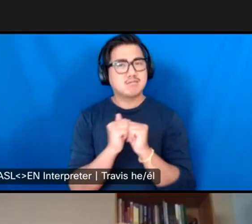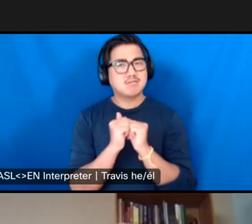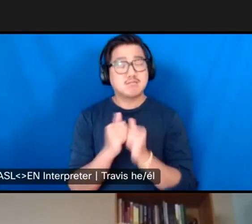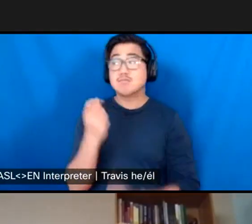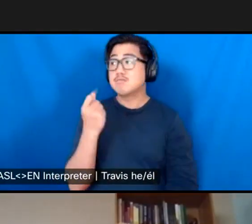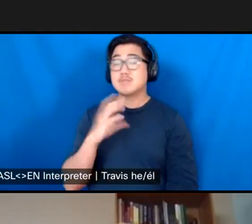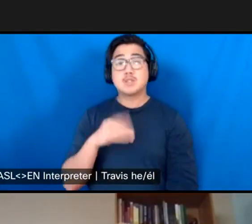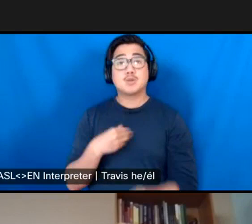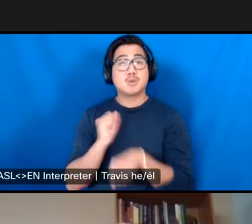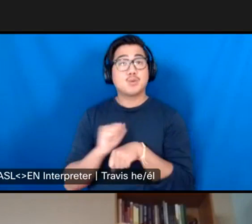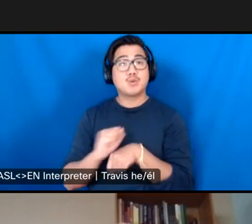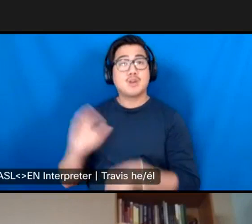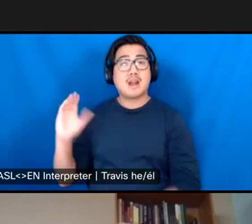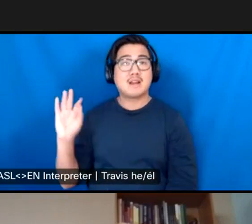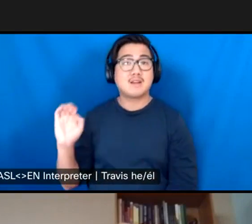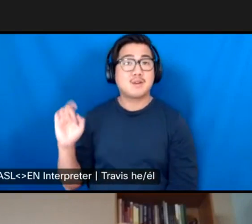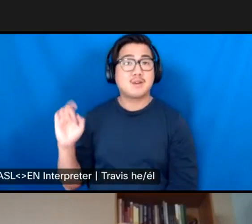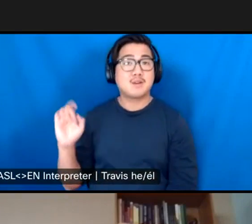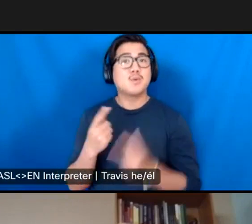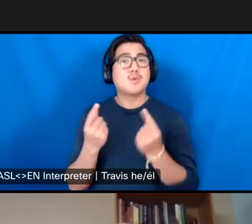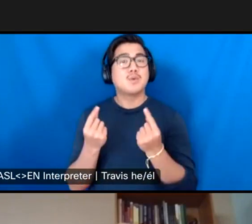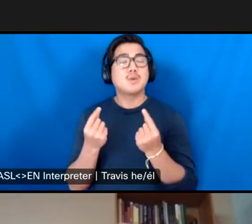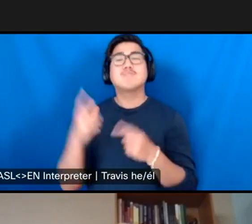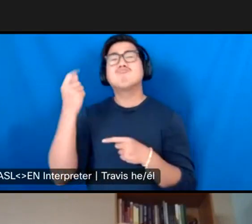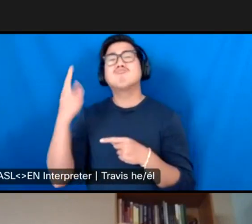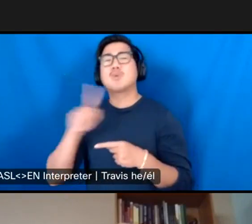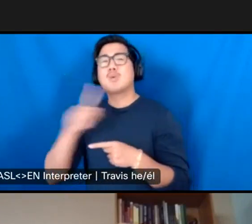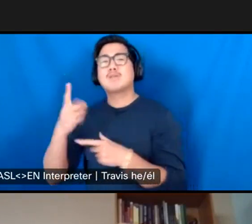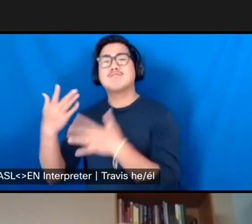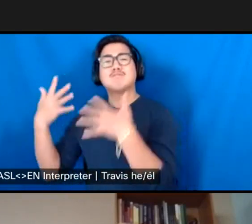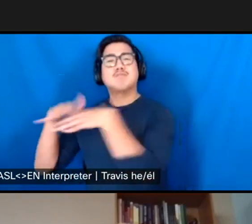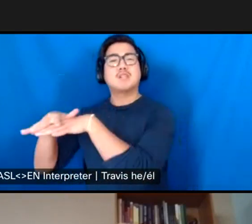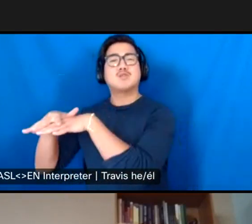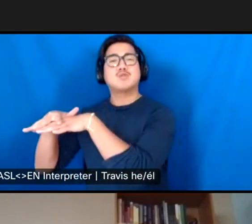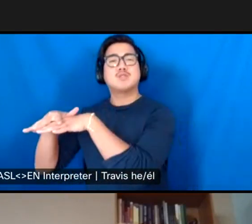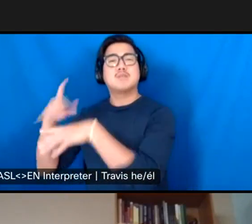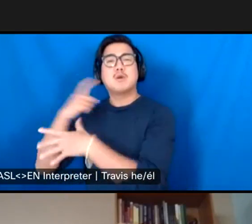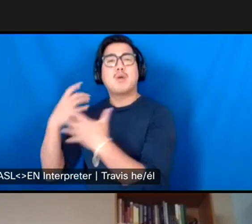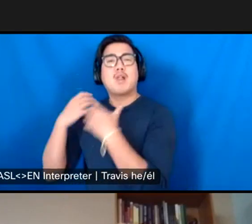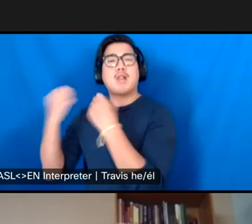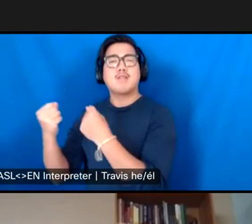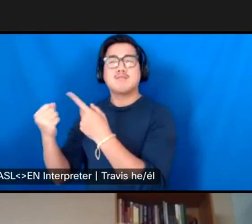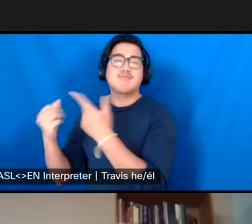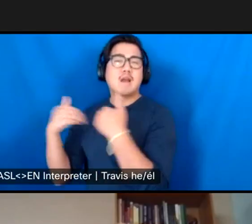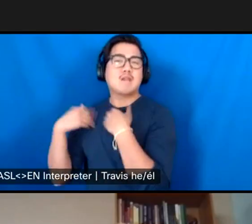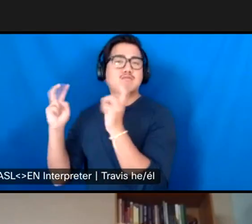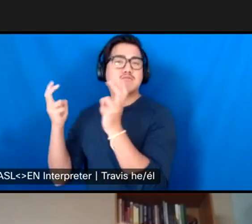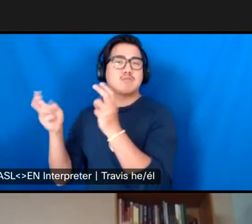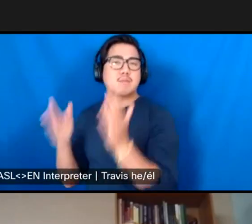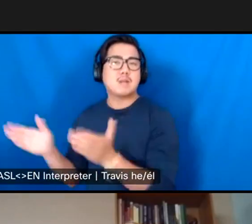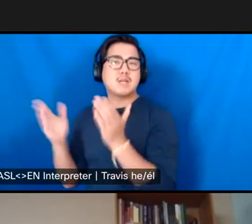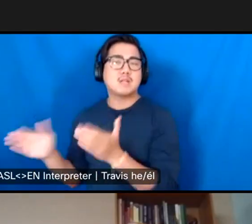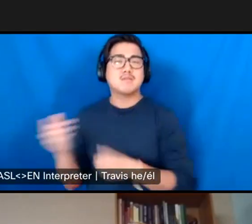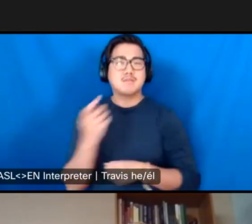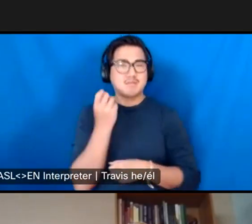we what we call mainstream mental health, we'll call a treatment plan. We create a plan and a healing journey, which includes a